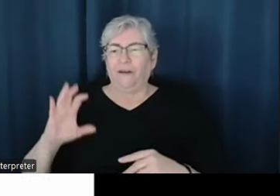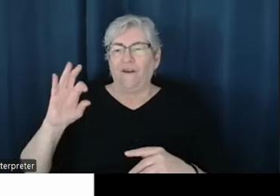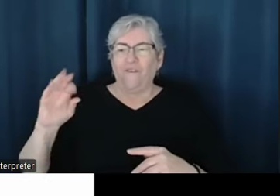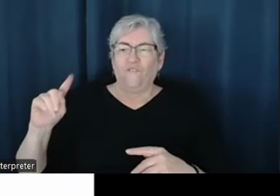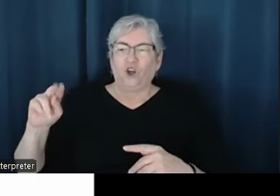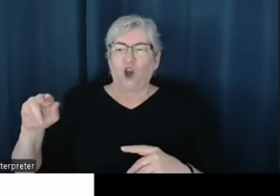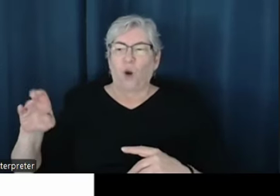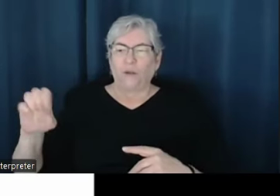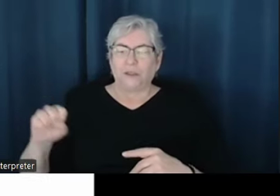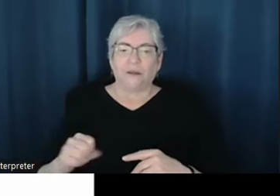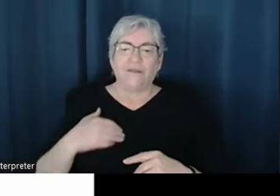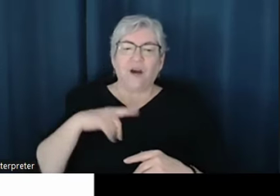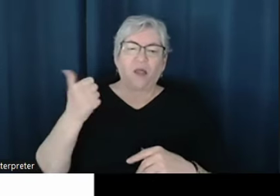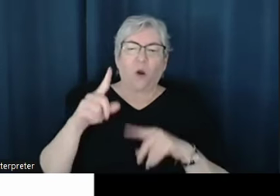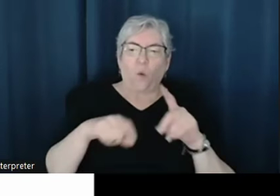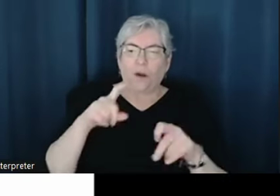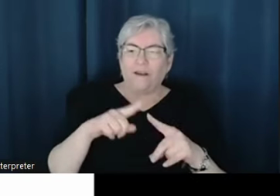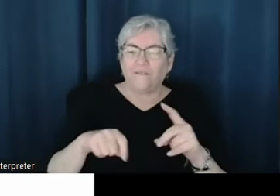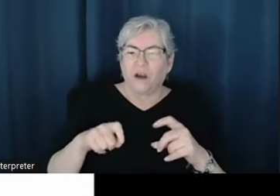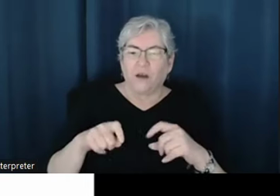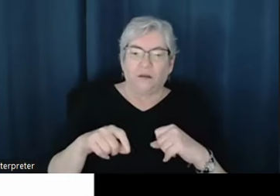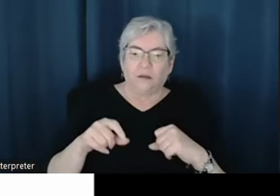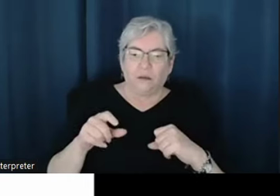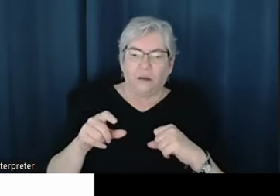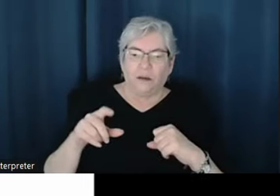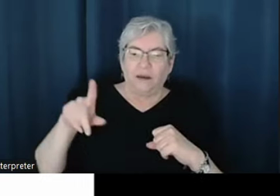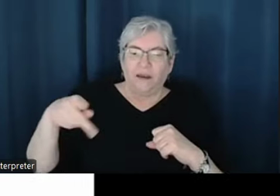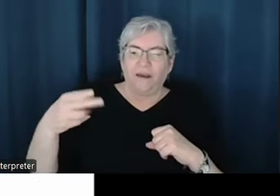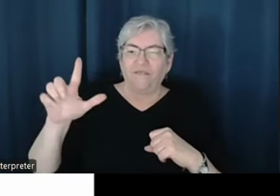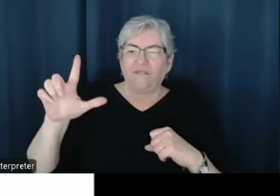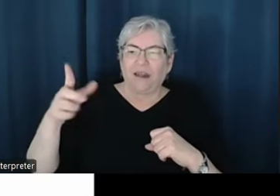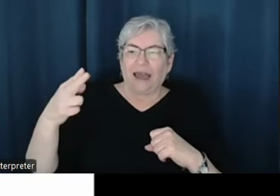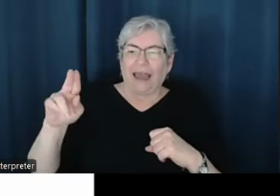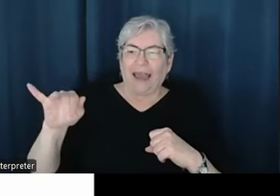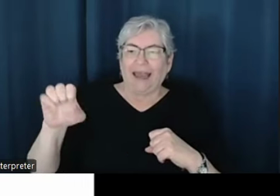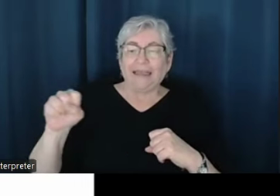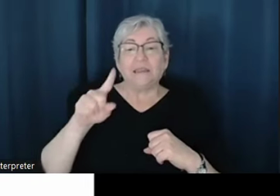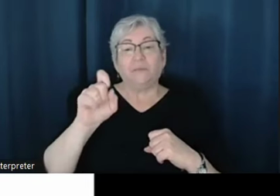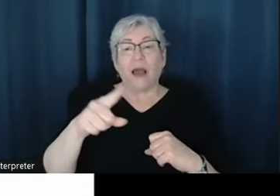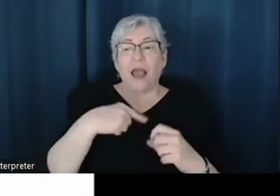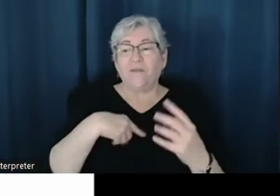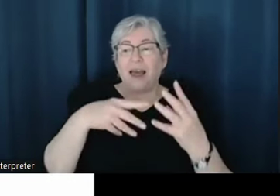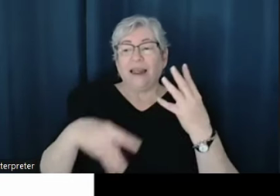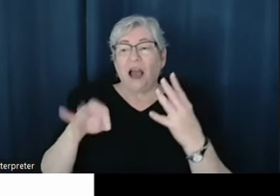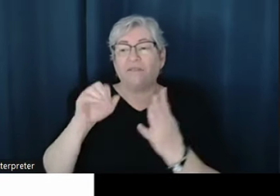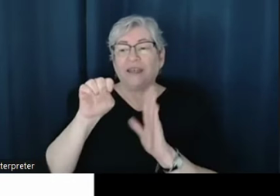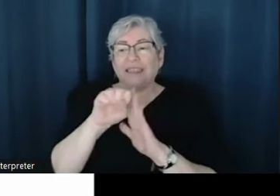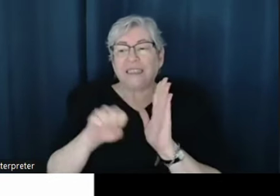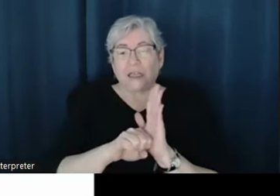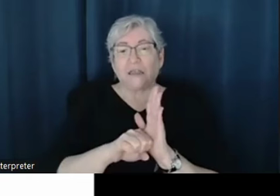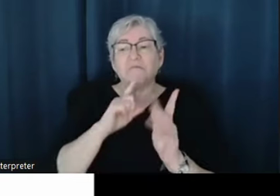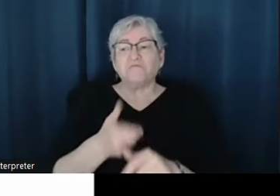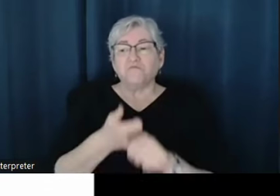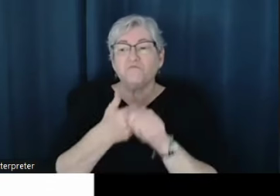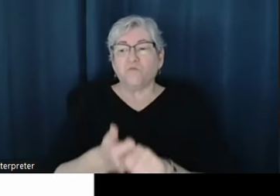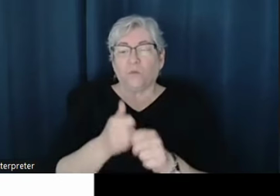Okay, there are a couple of questions from Phil Hayes. And is there a list of states that are in compliance with